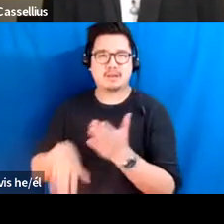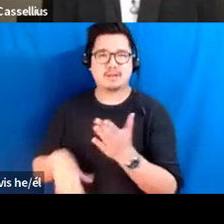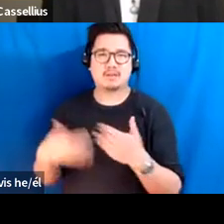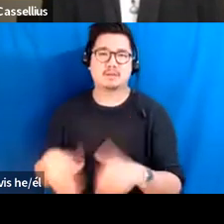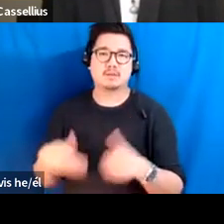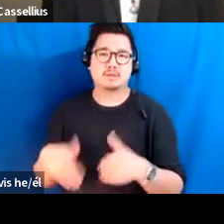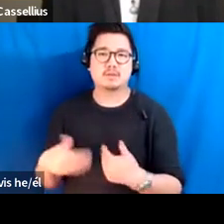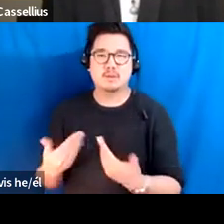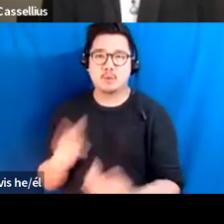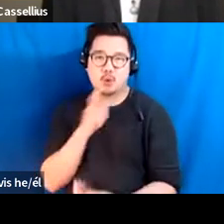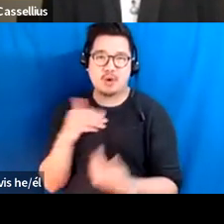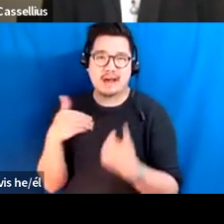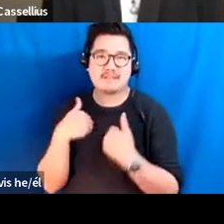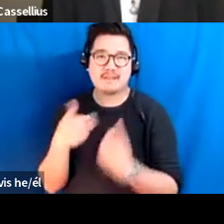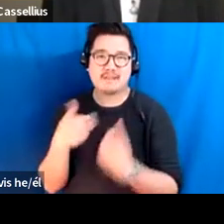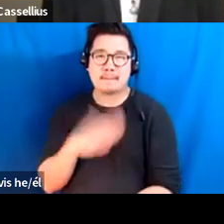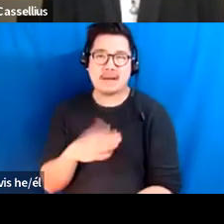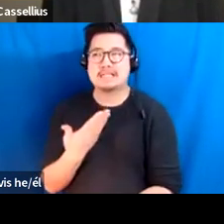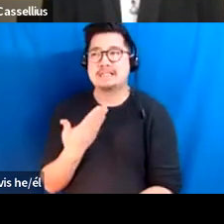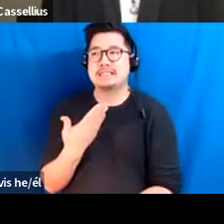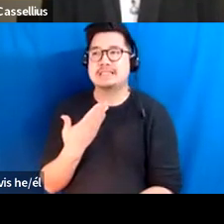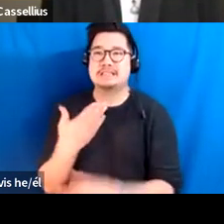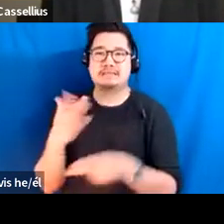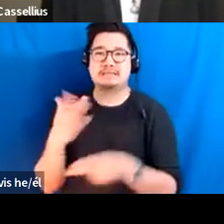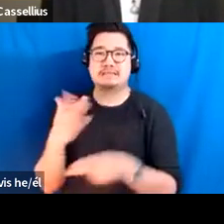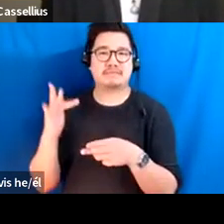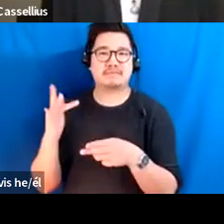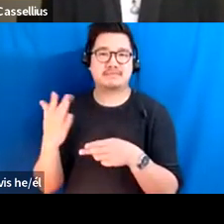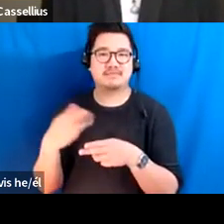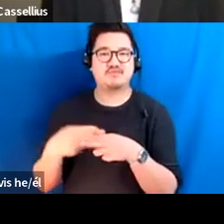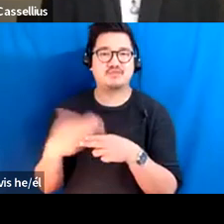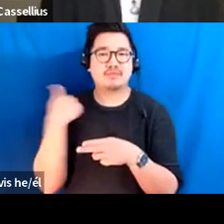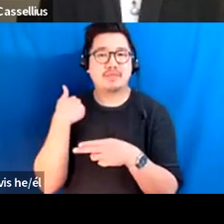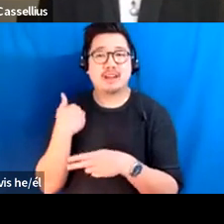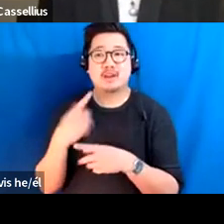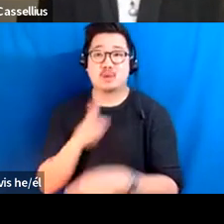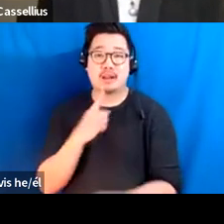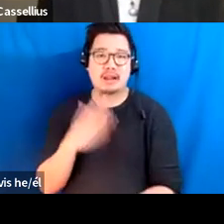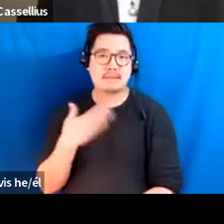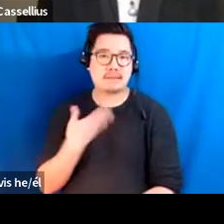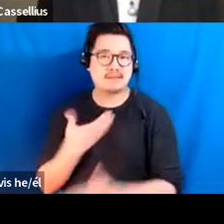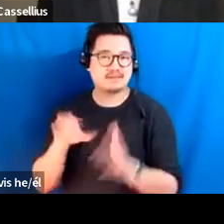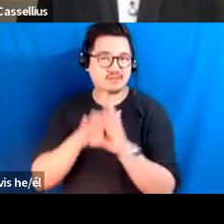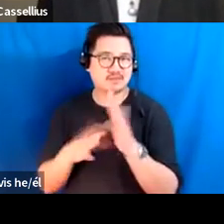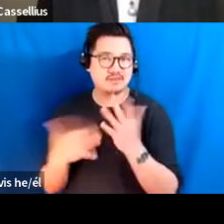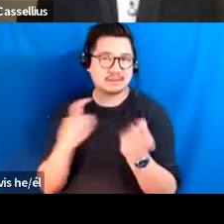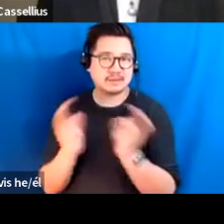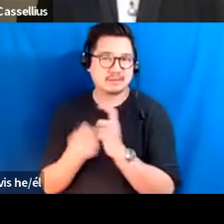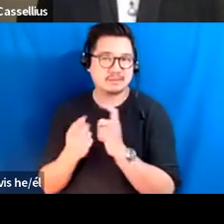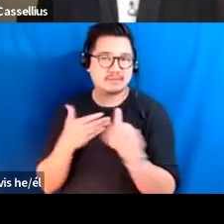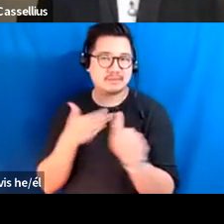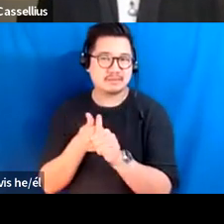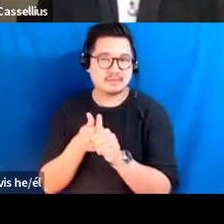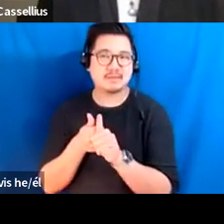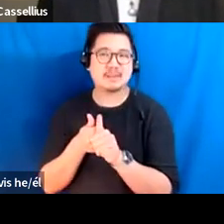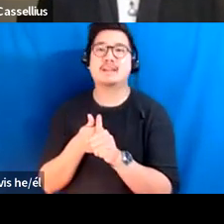report when i was younger i am grateful for the revision of this um code of conduct on behalf of our